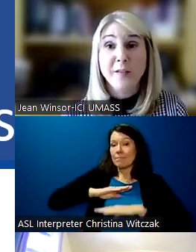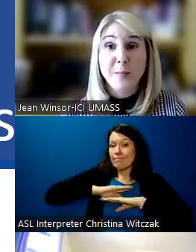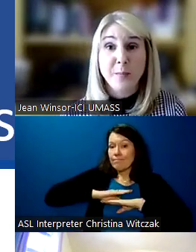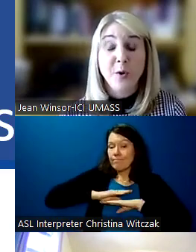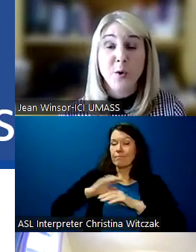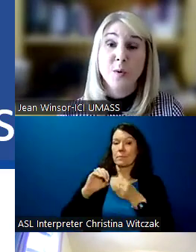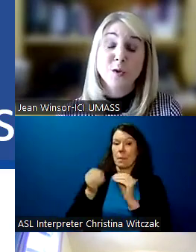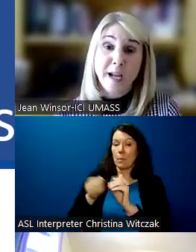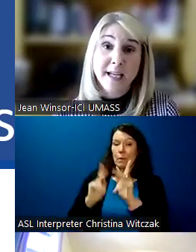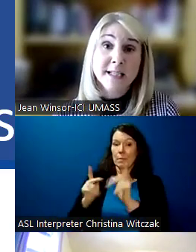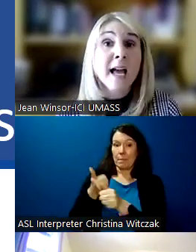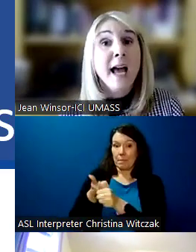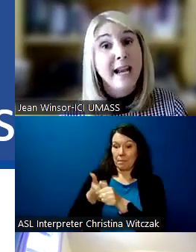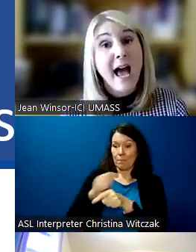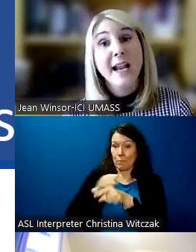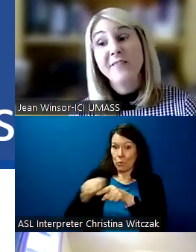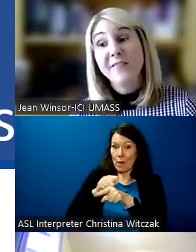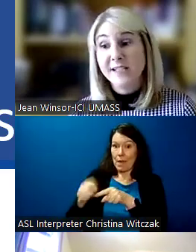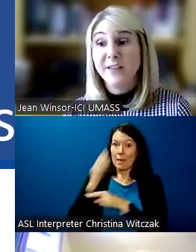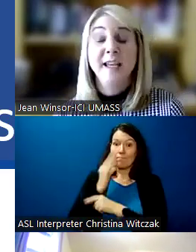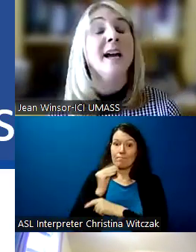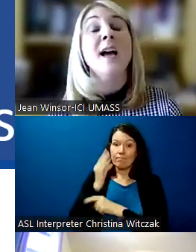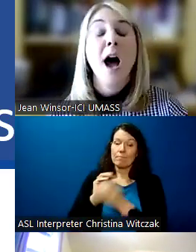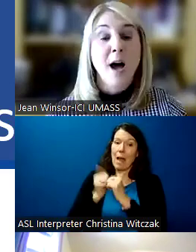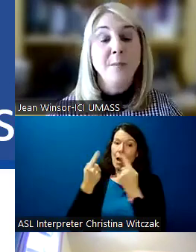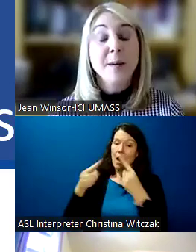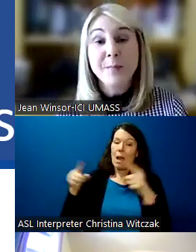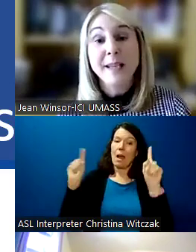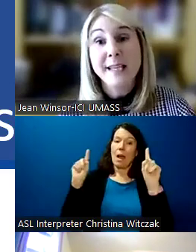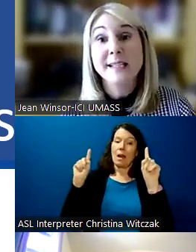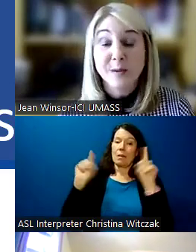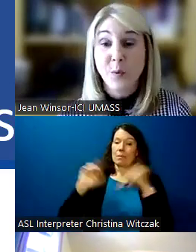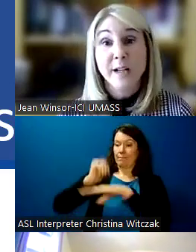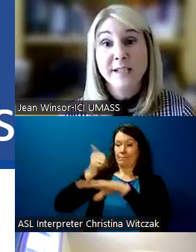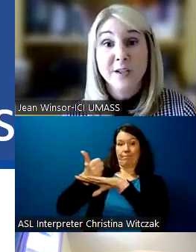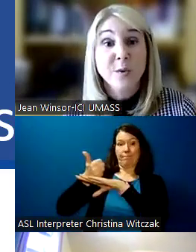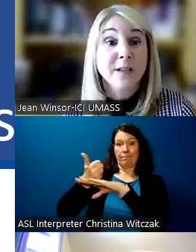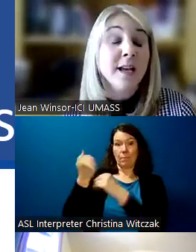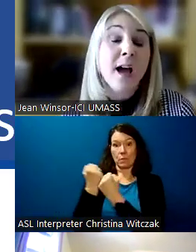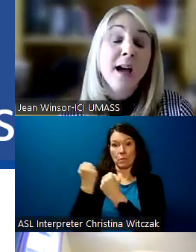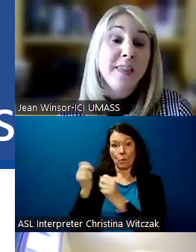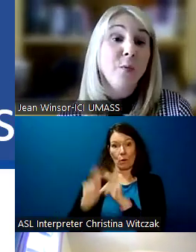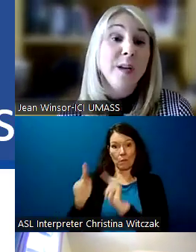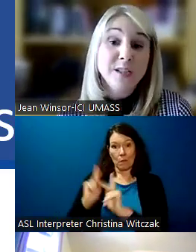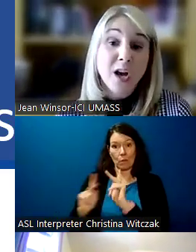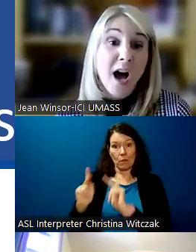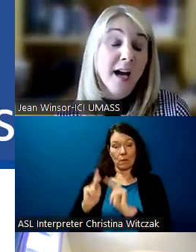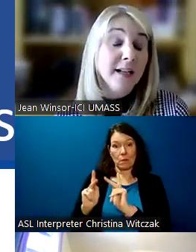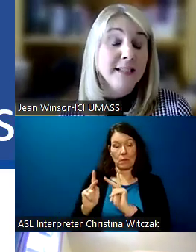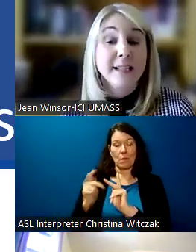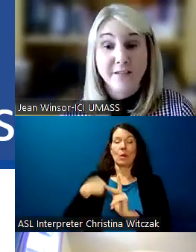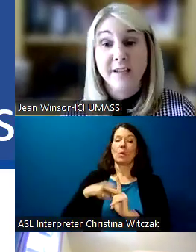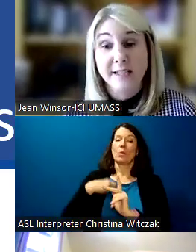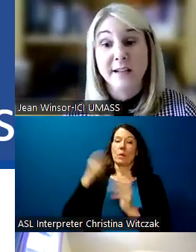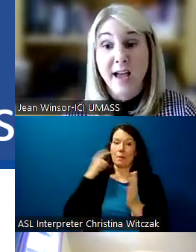number of people who were trained and how to effectively implement these and support individuals, that we saw